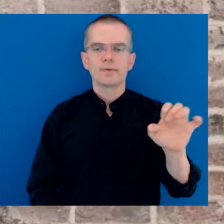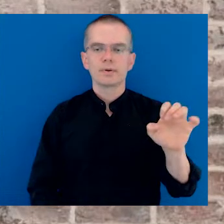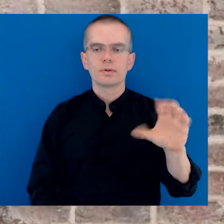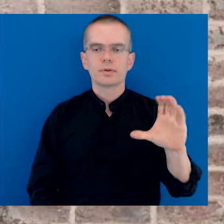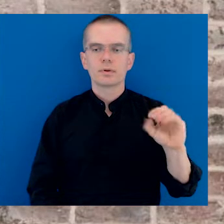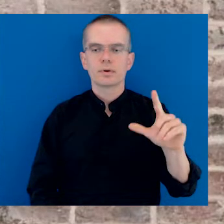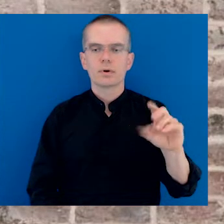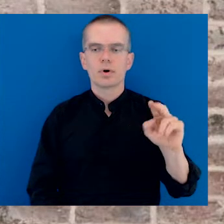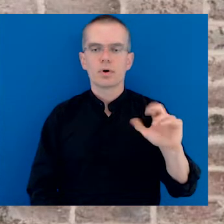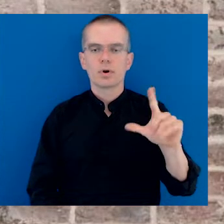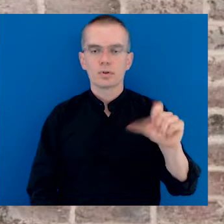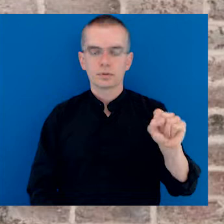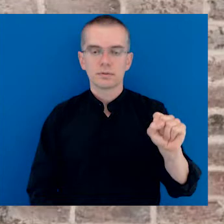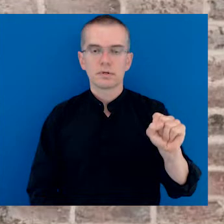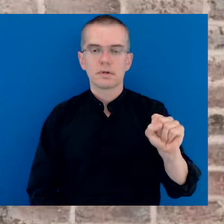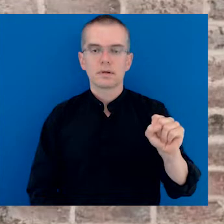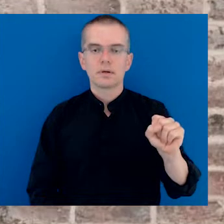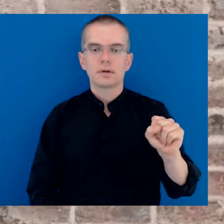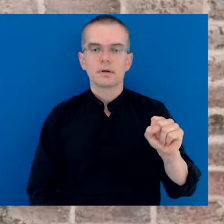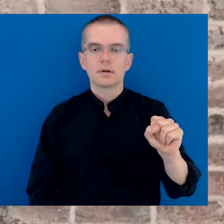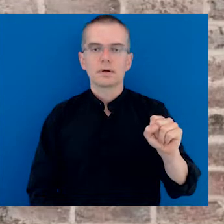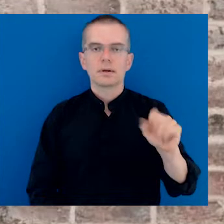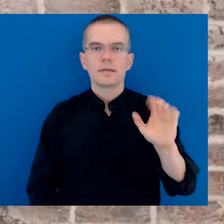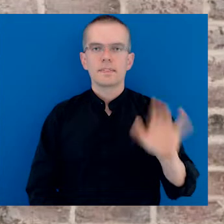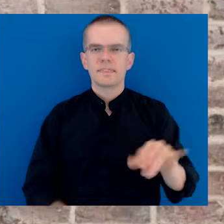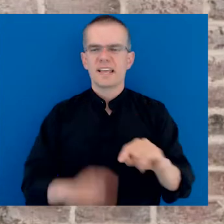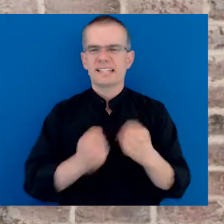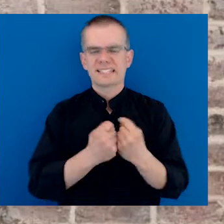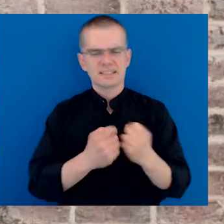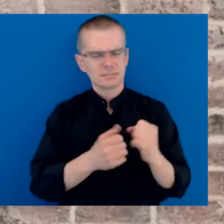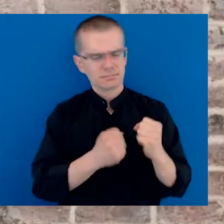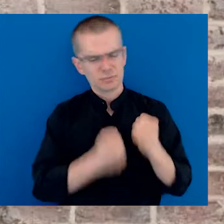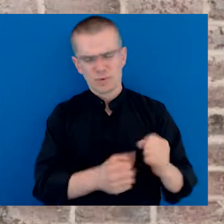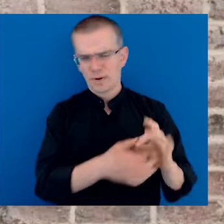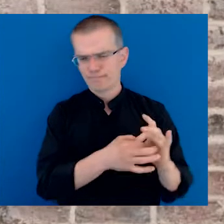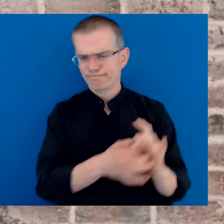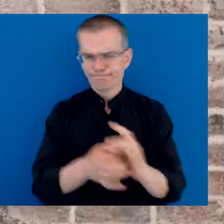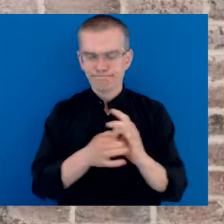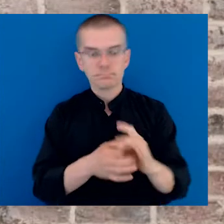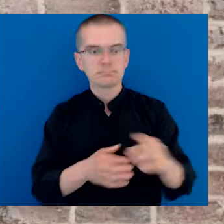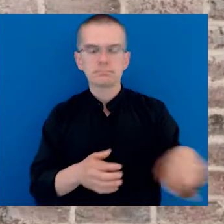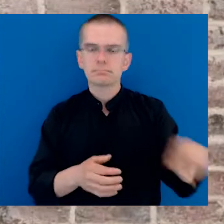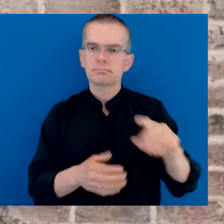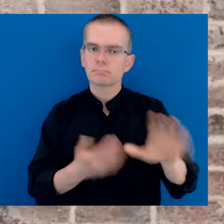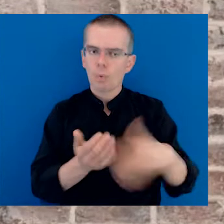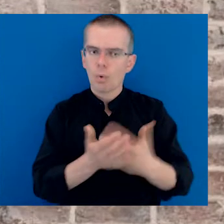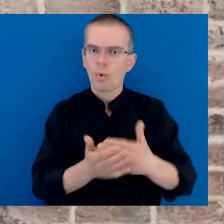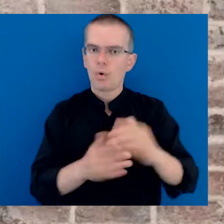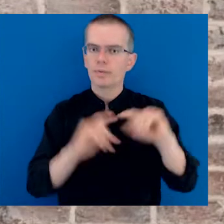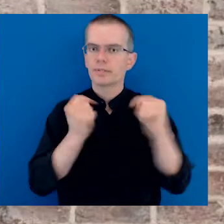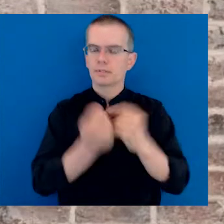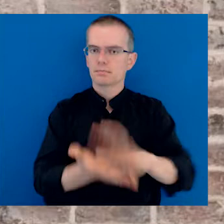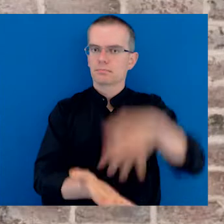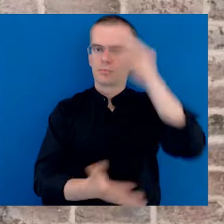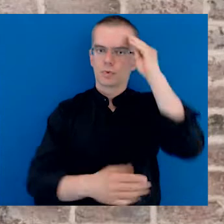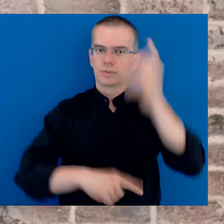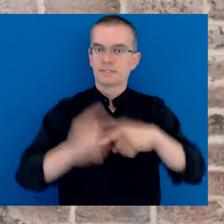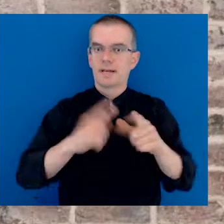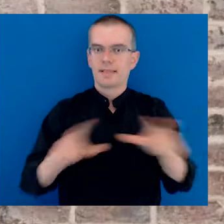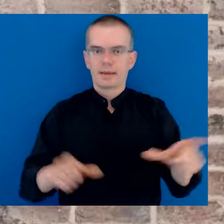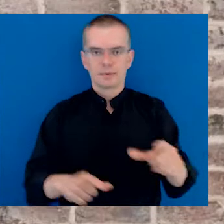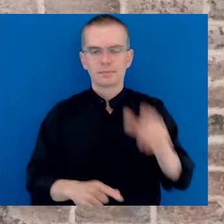was a team that was apparently very tight, as almost a communal unit, and they all learned sign language. He taught all